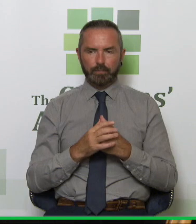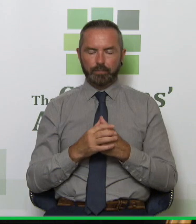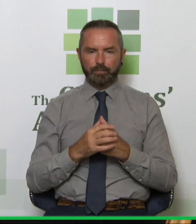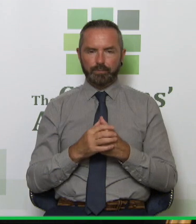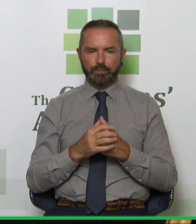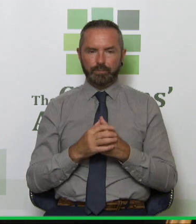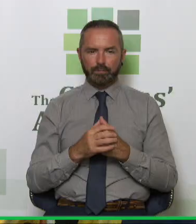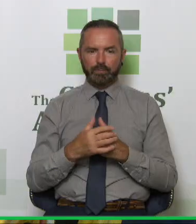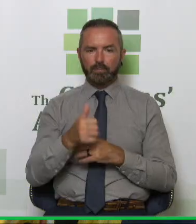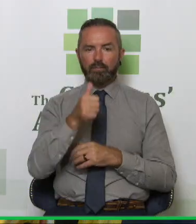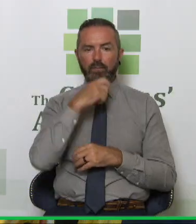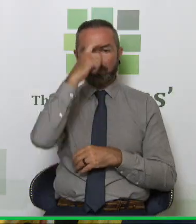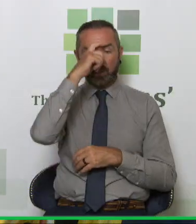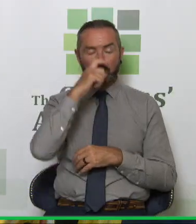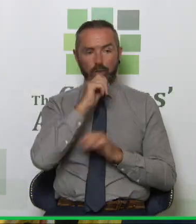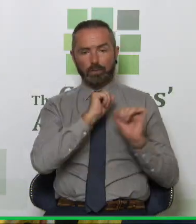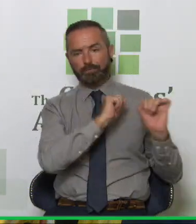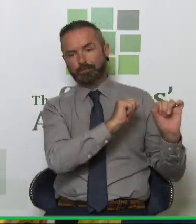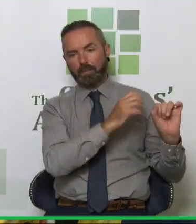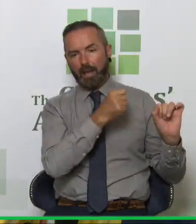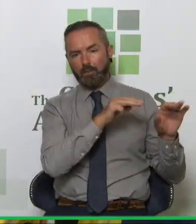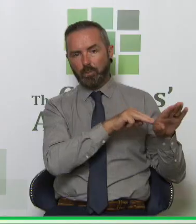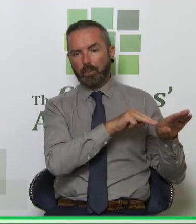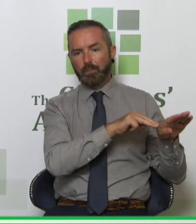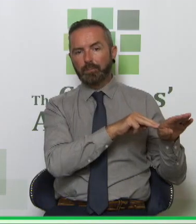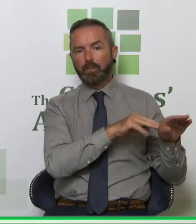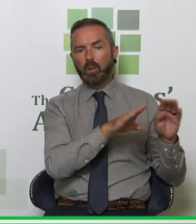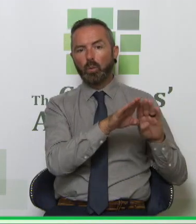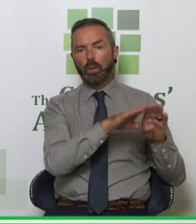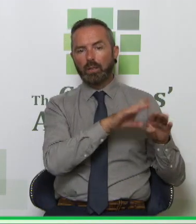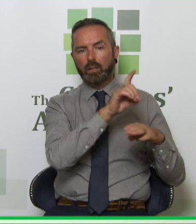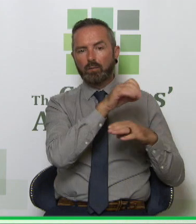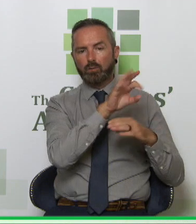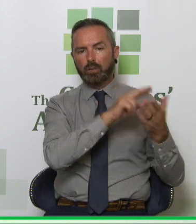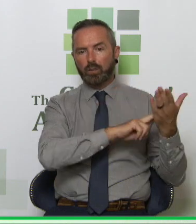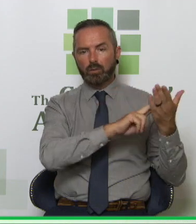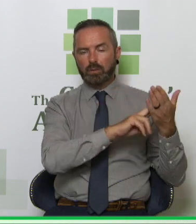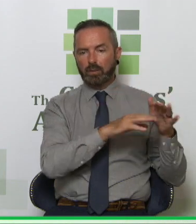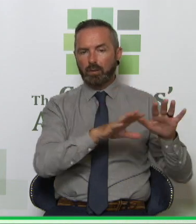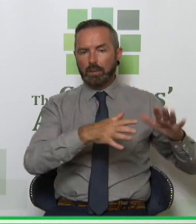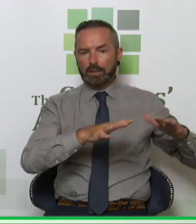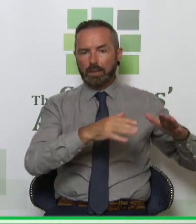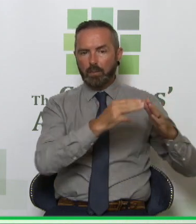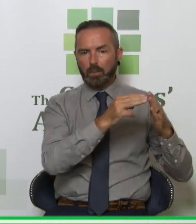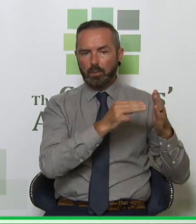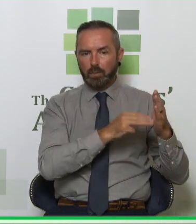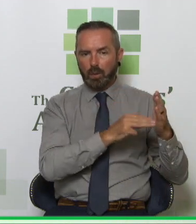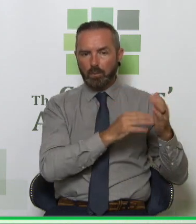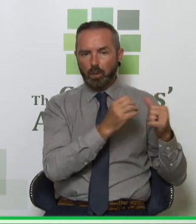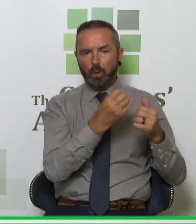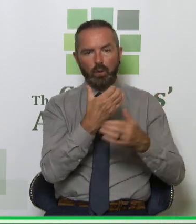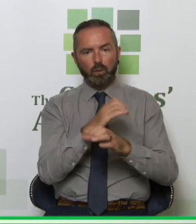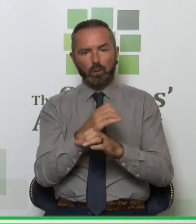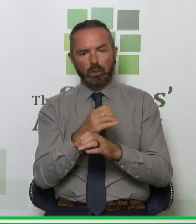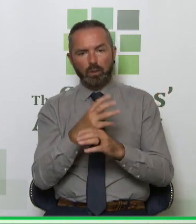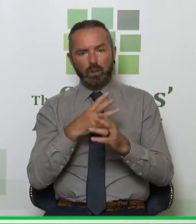first of all, in terms of Portugal are having problems with drug use. They are having very similar problems to the problems in other countries where